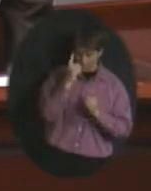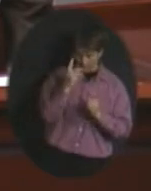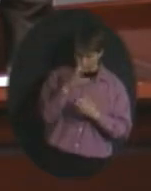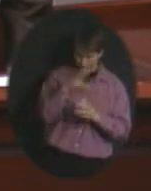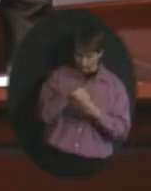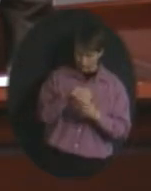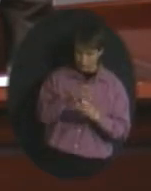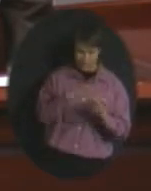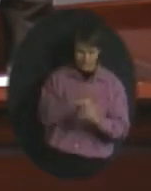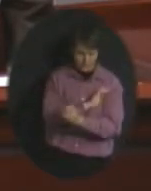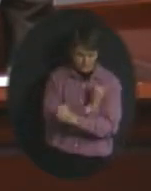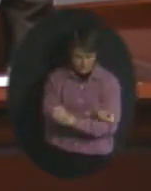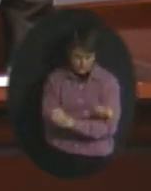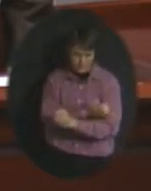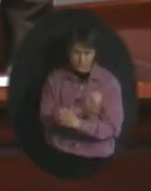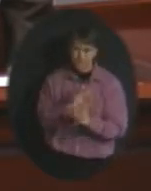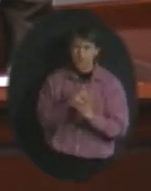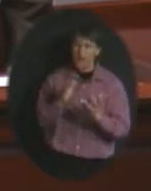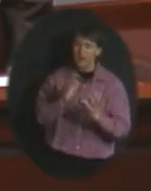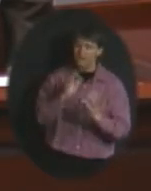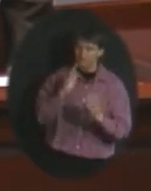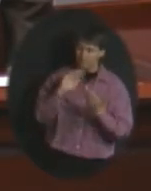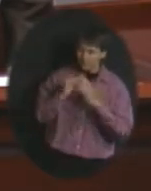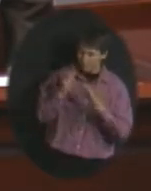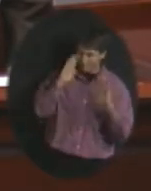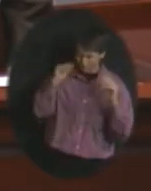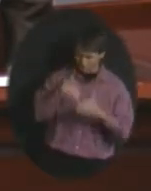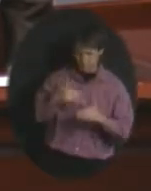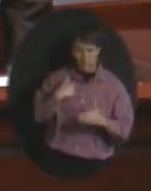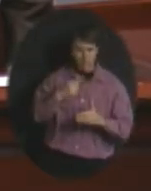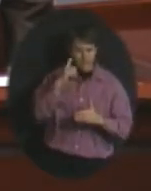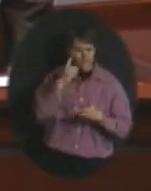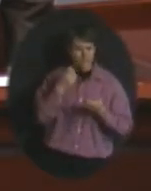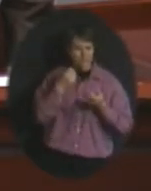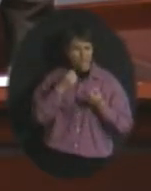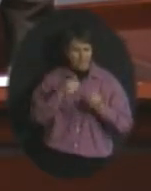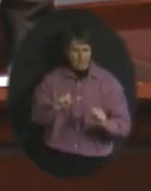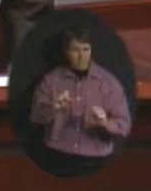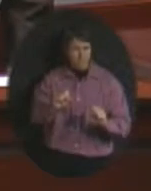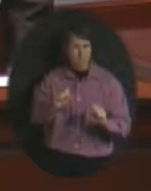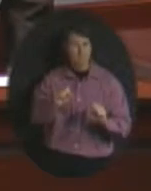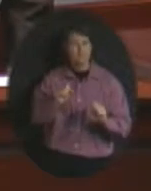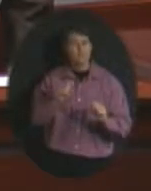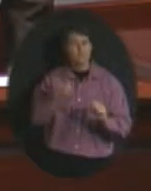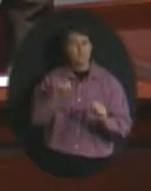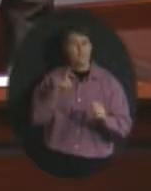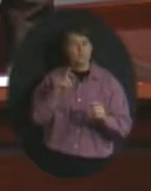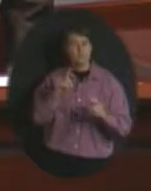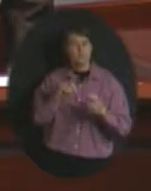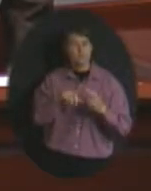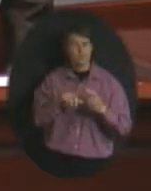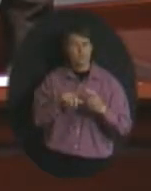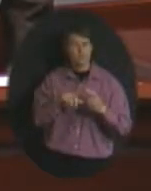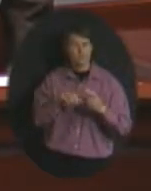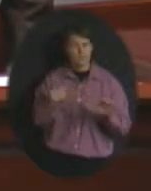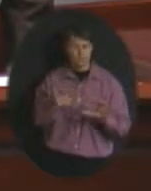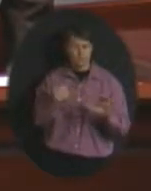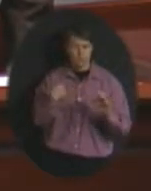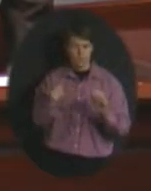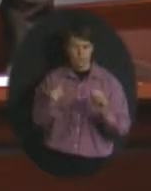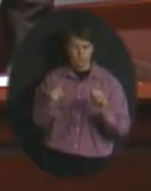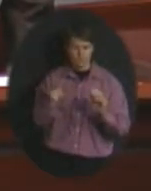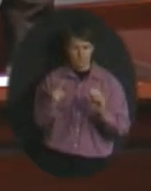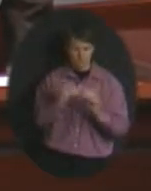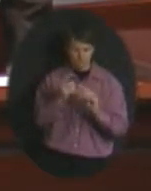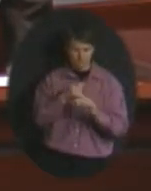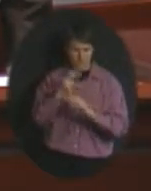it, a lot of energy, a lot of community focus. I think the attempt was going to be to do so much more out of this